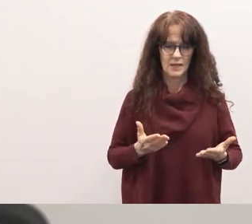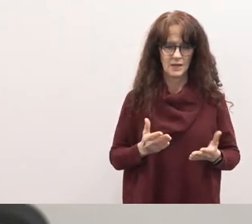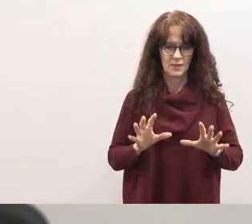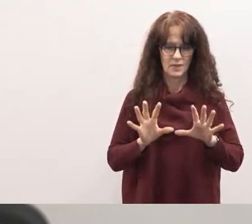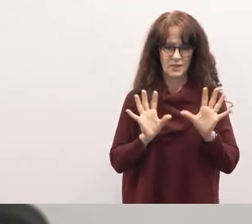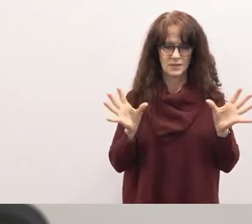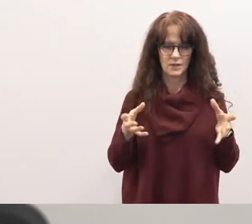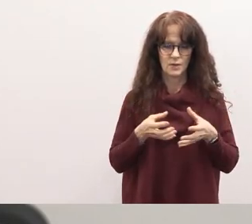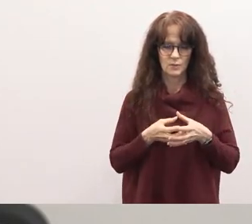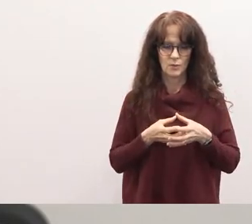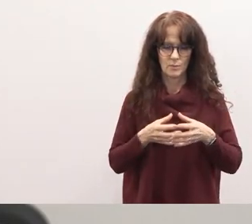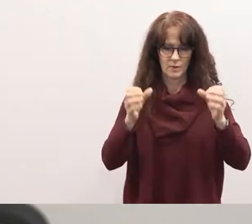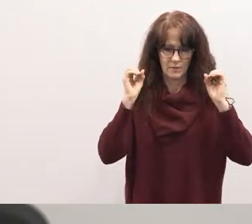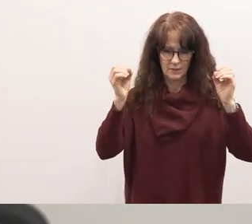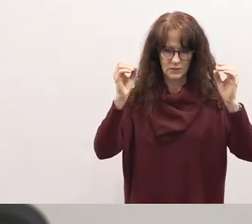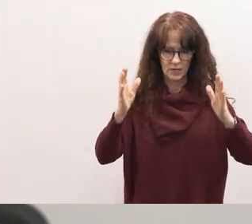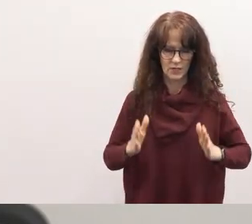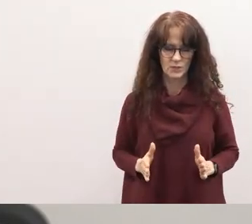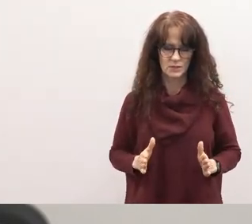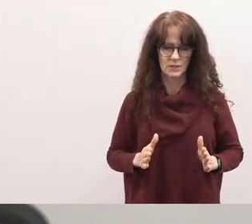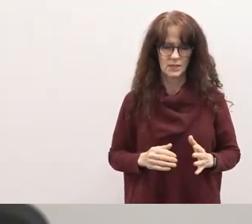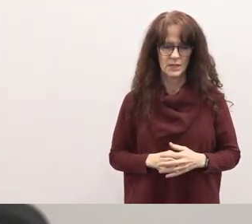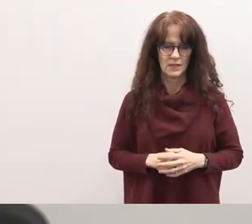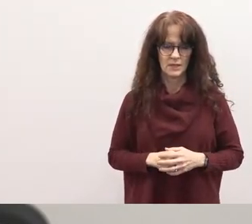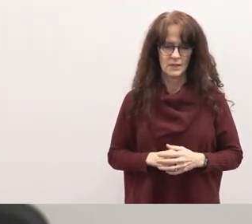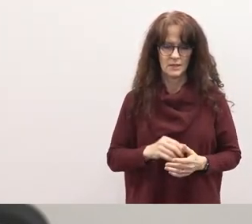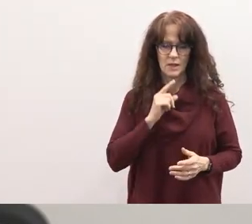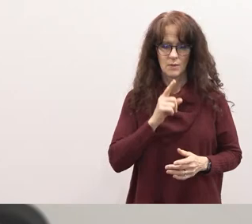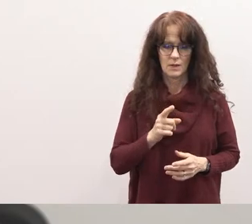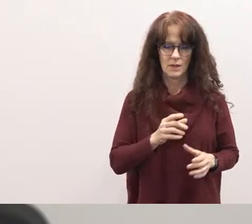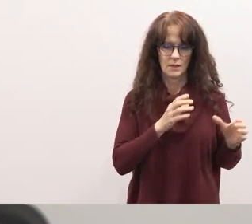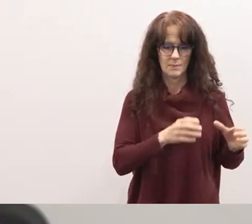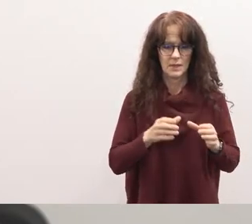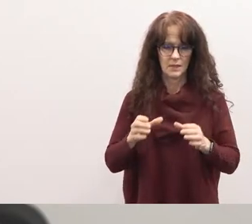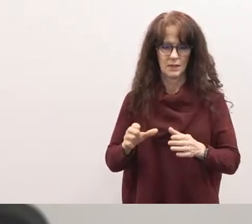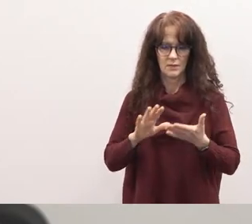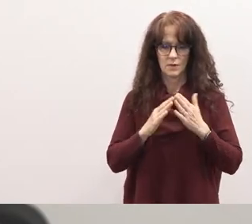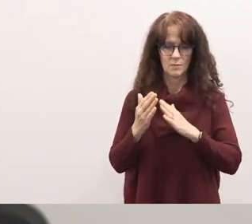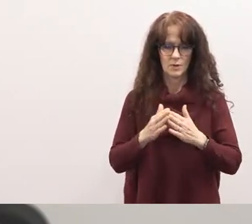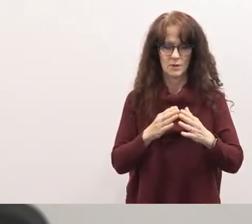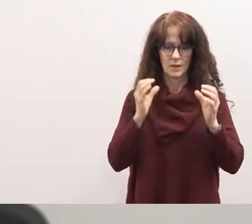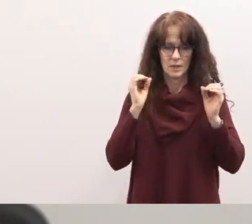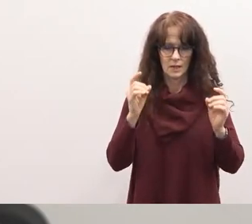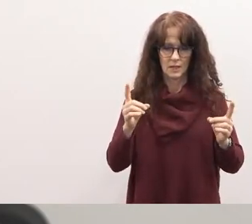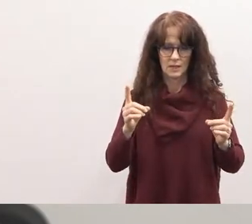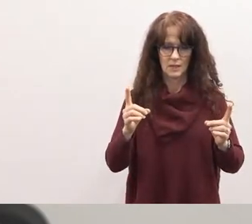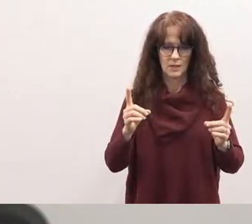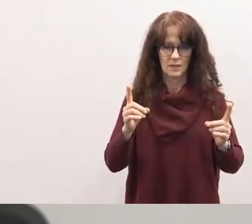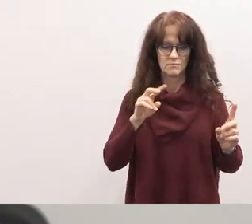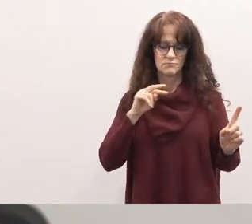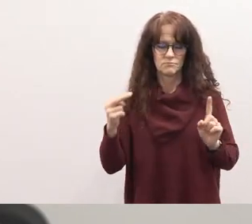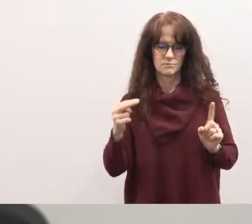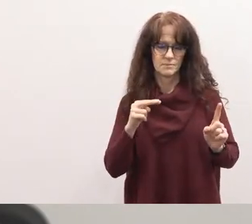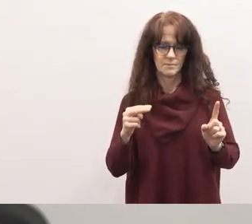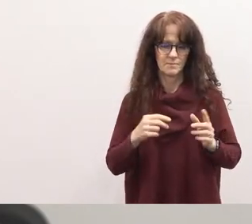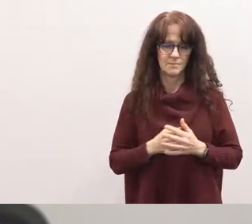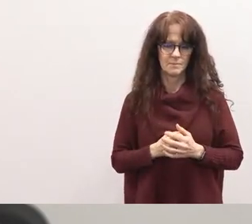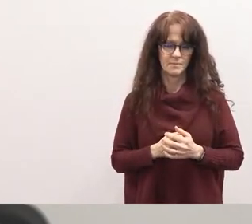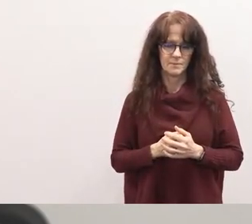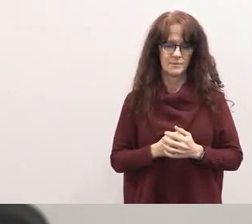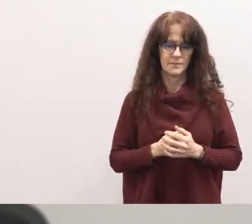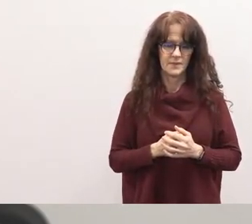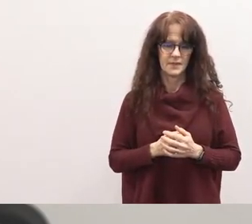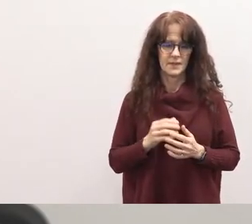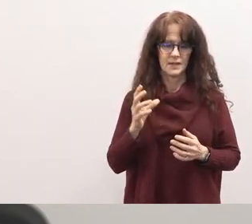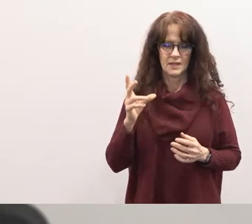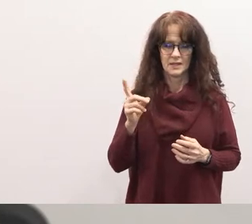group of educators and really the pillars of this community from an educational posture. to